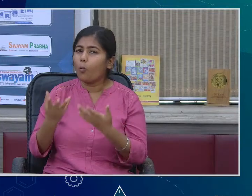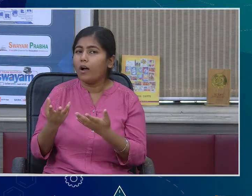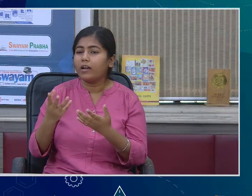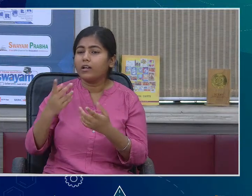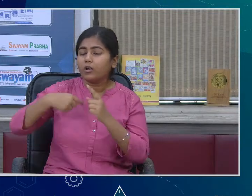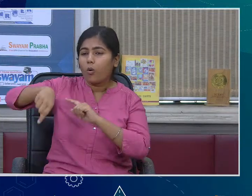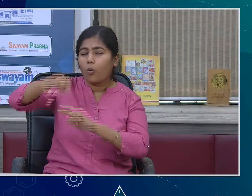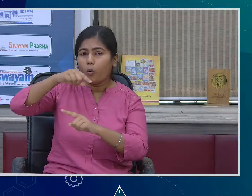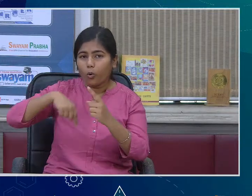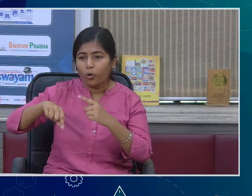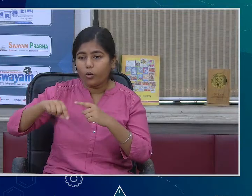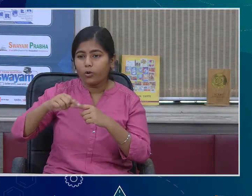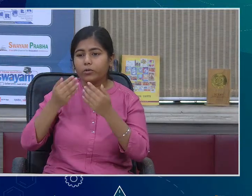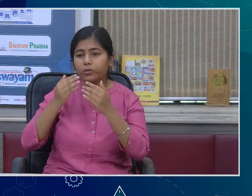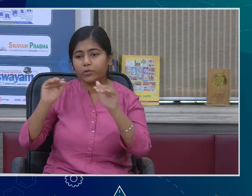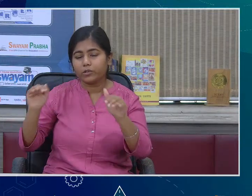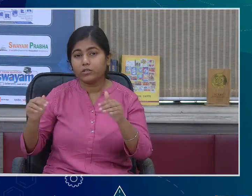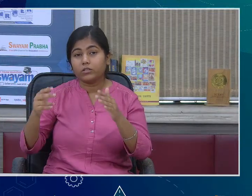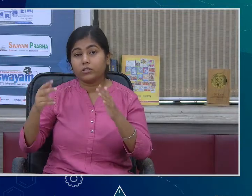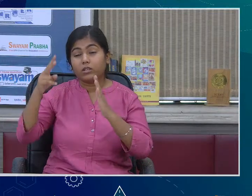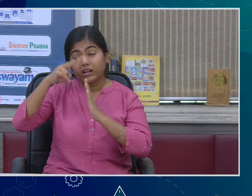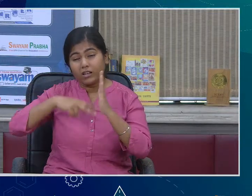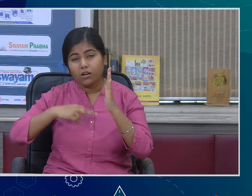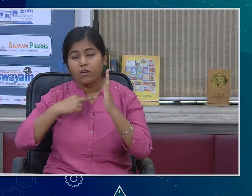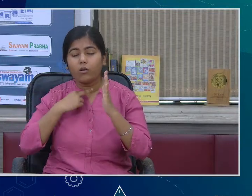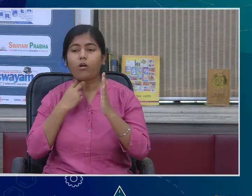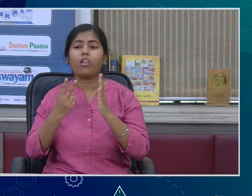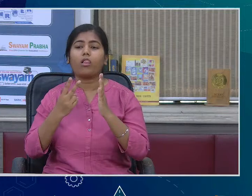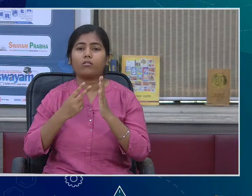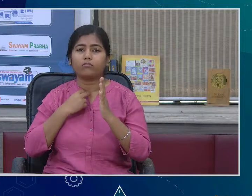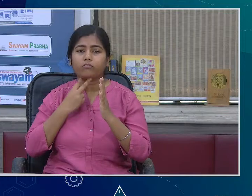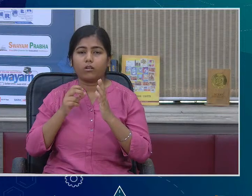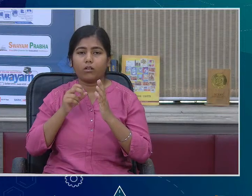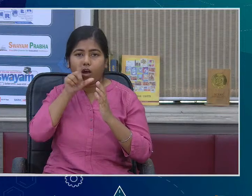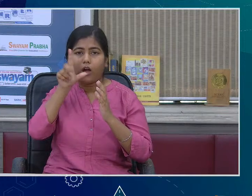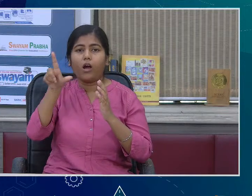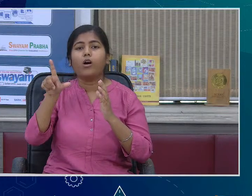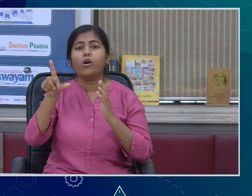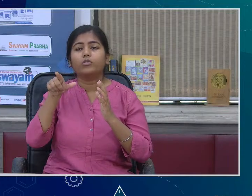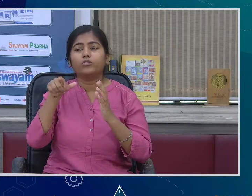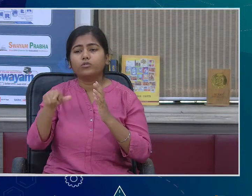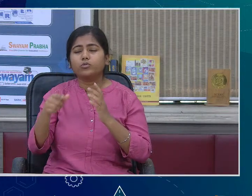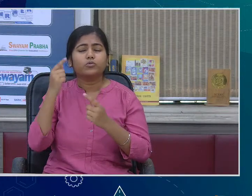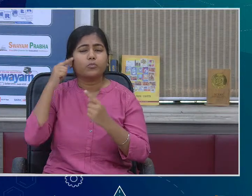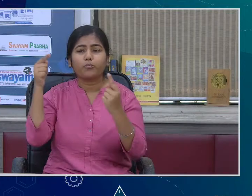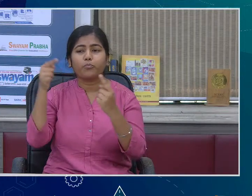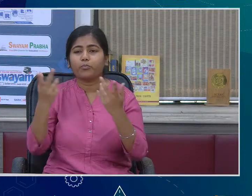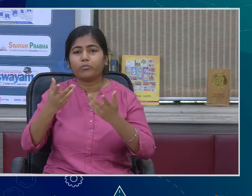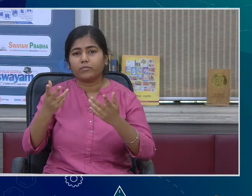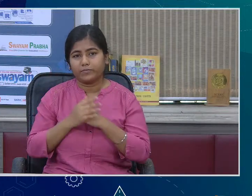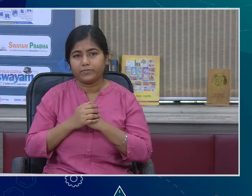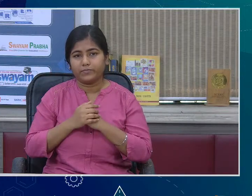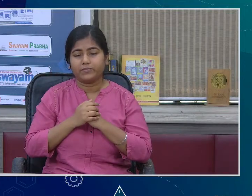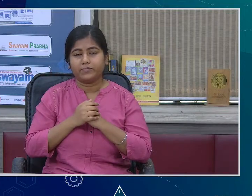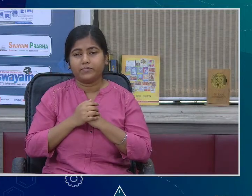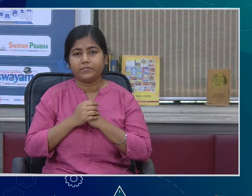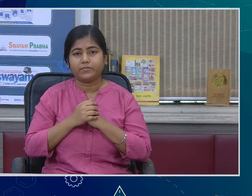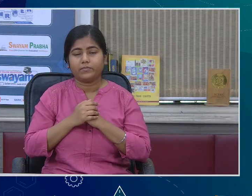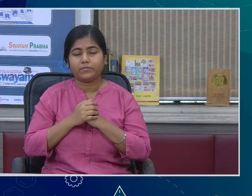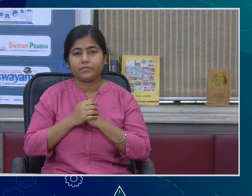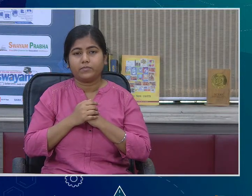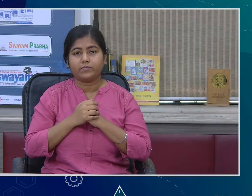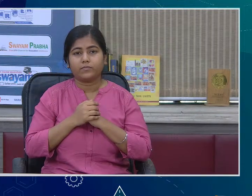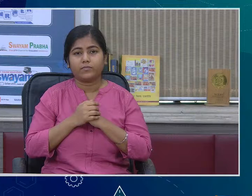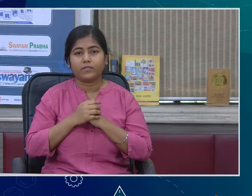in interactive read alouds in the inclusive classrooms? What is its purpose? You know, it